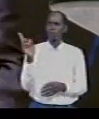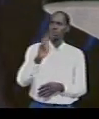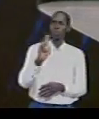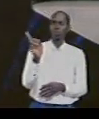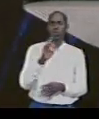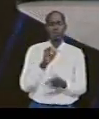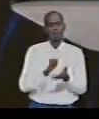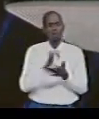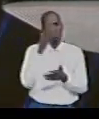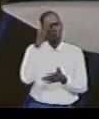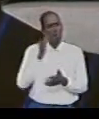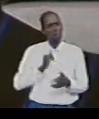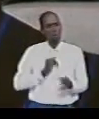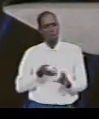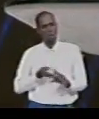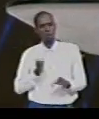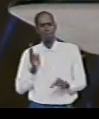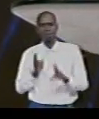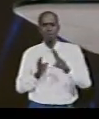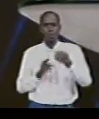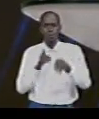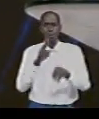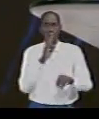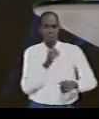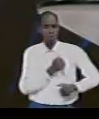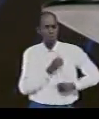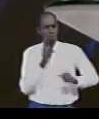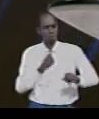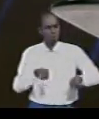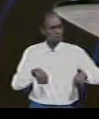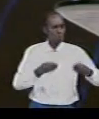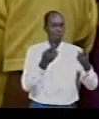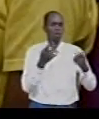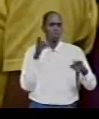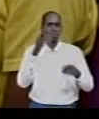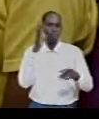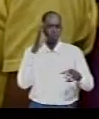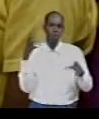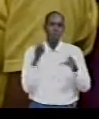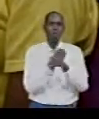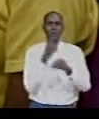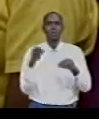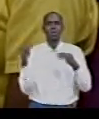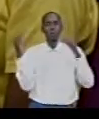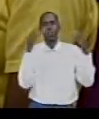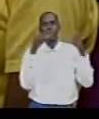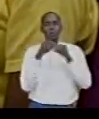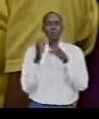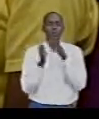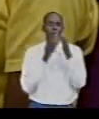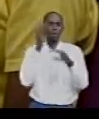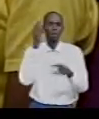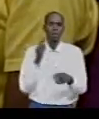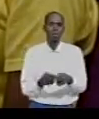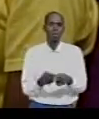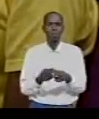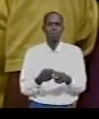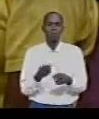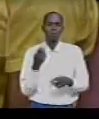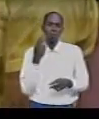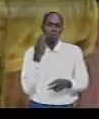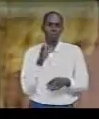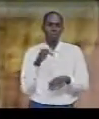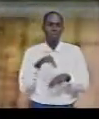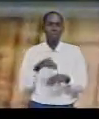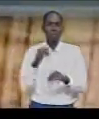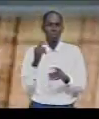back there and go and face that challenge. You will win the battle. We're looking at the Word of God,